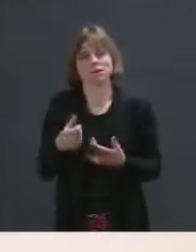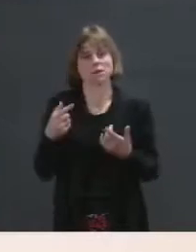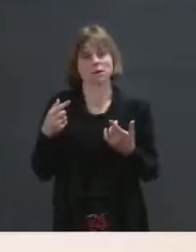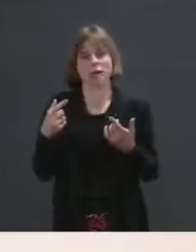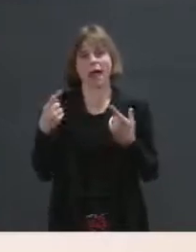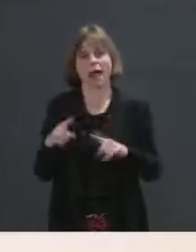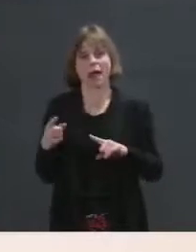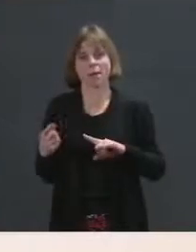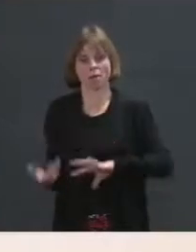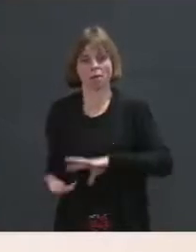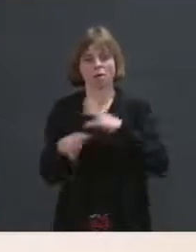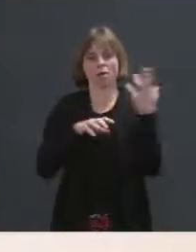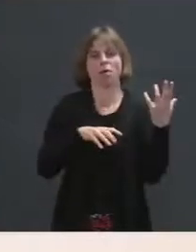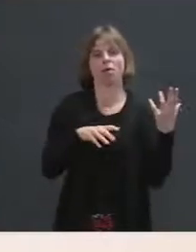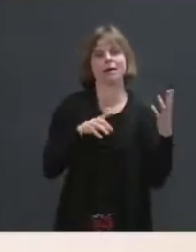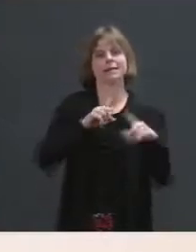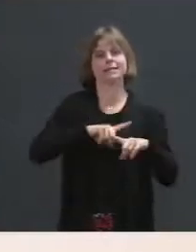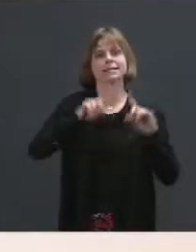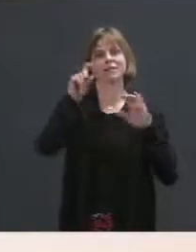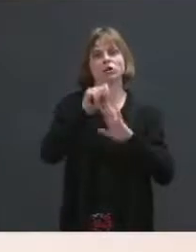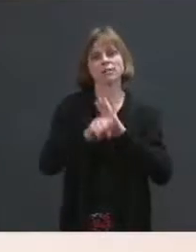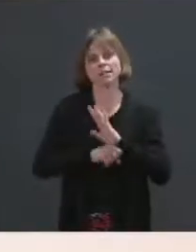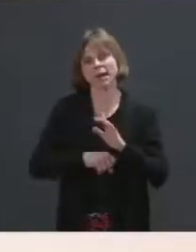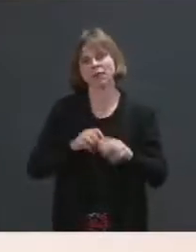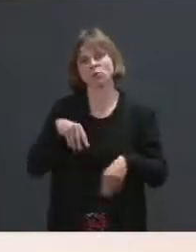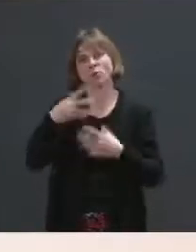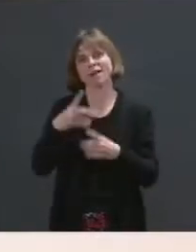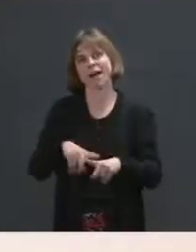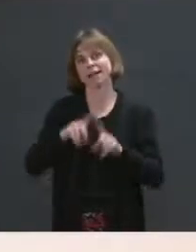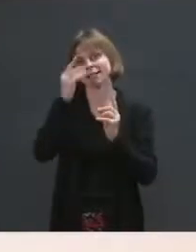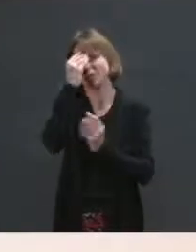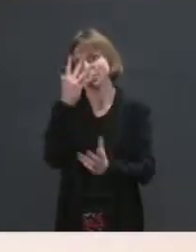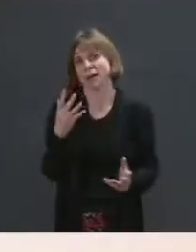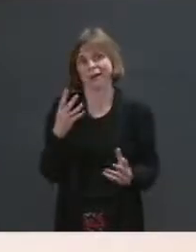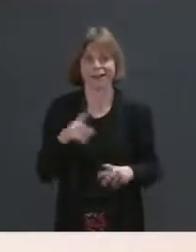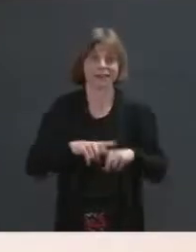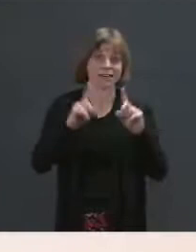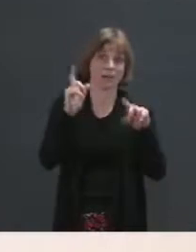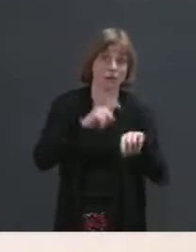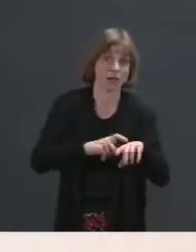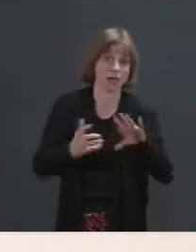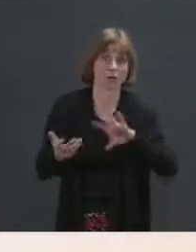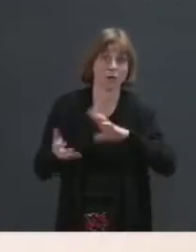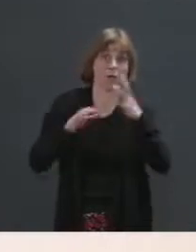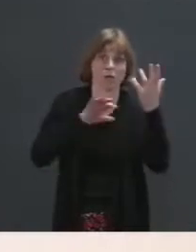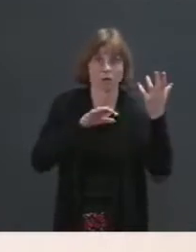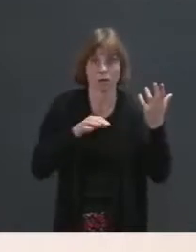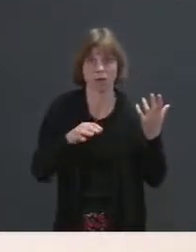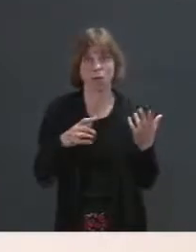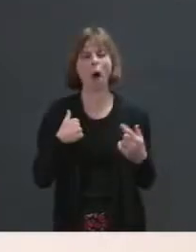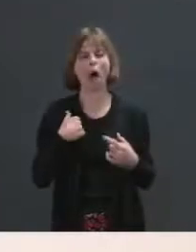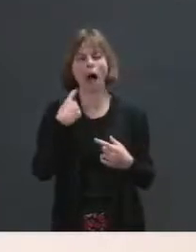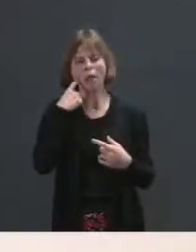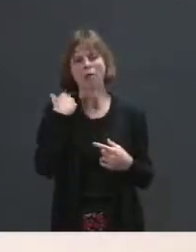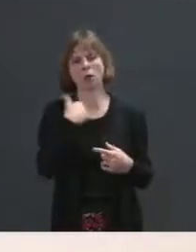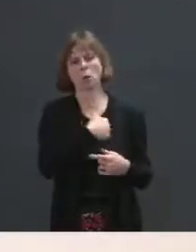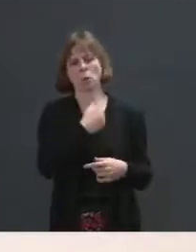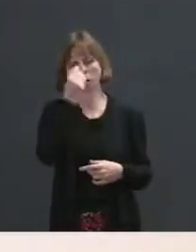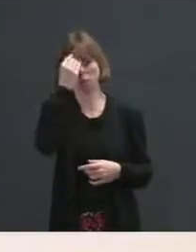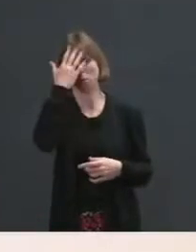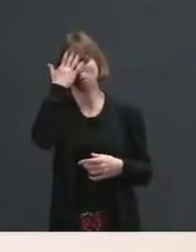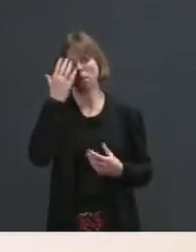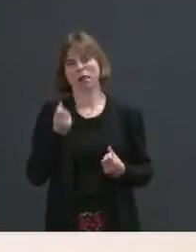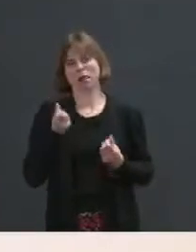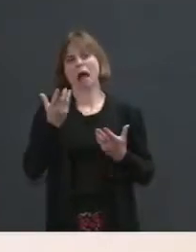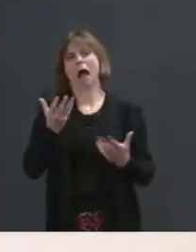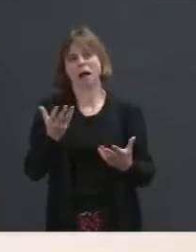different data at different times. Sure. Well, I think there are a lot of lessons learned from what we've gone through as a